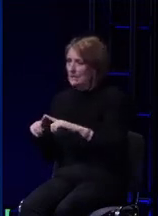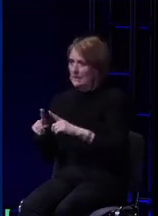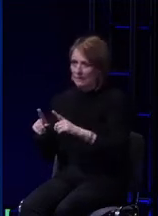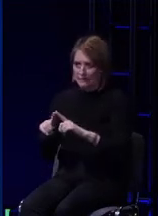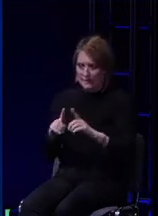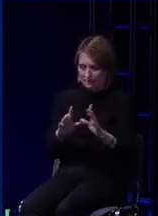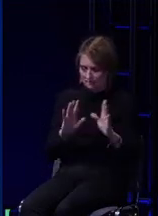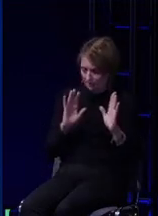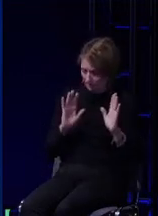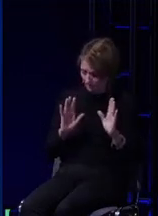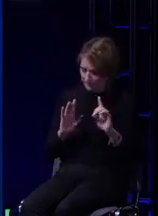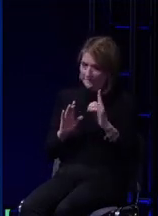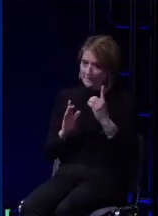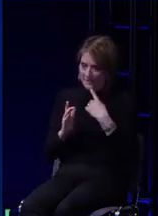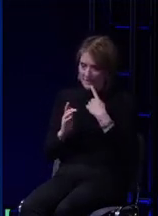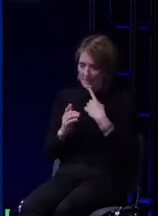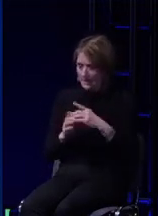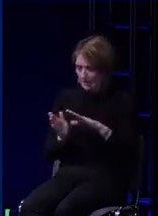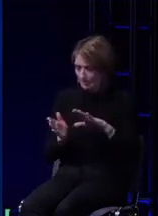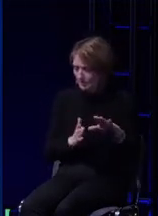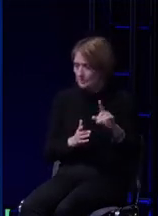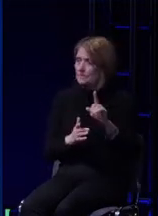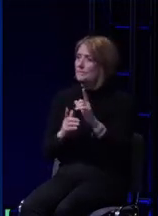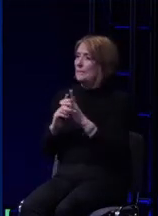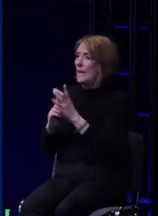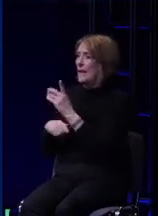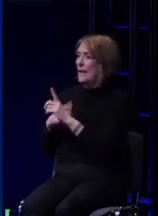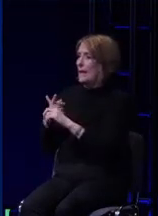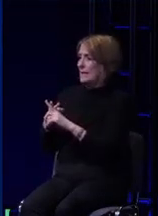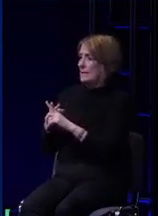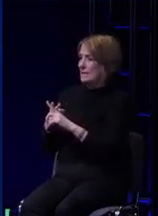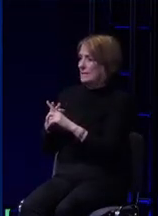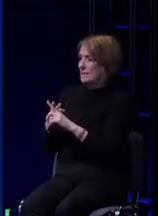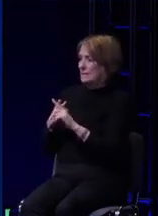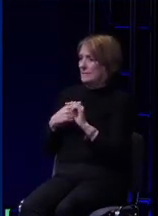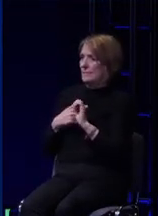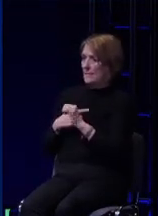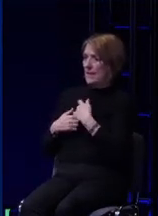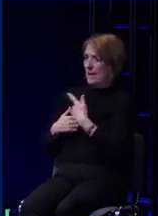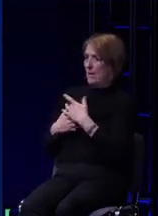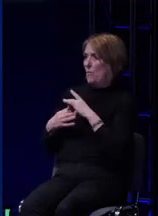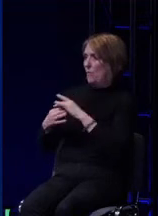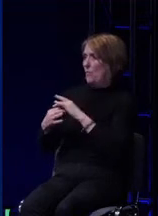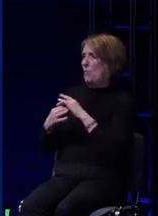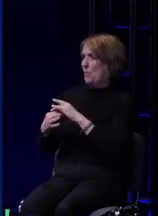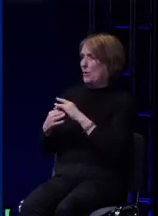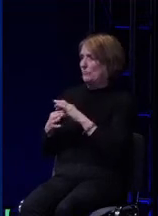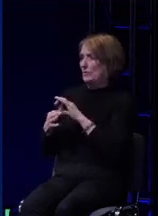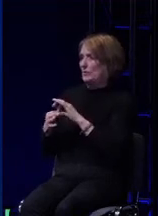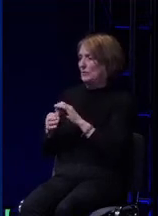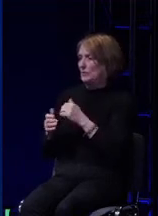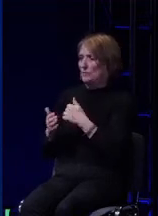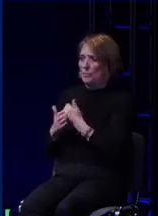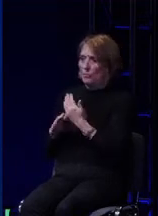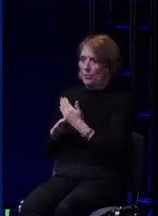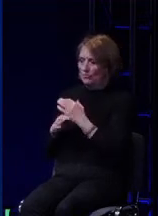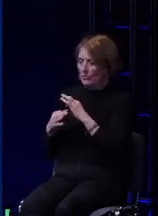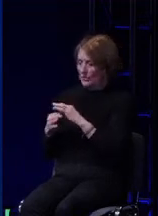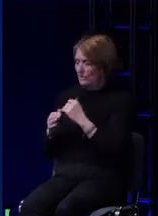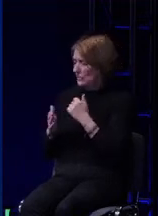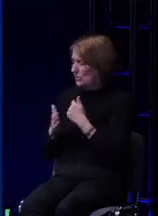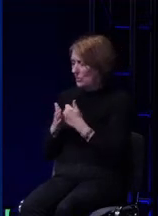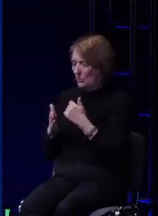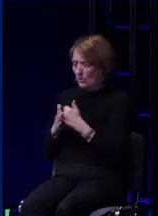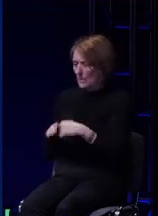and the thing with Alex is that our working relationship is always the same in terms of the way in which we